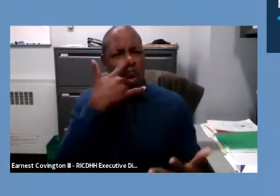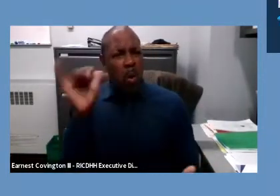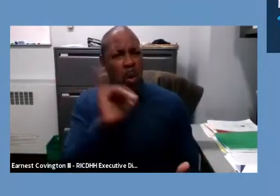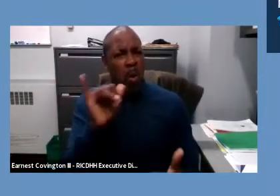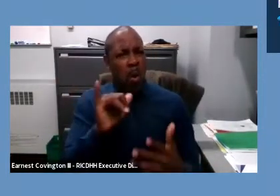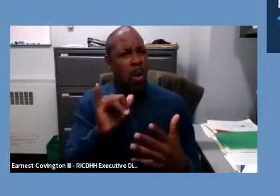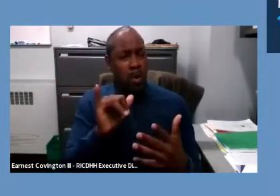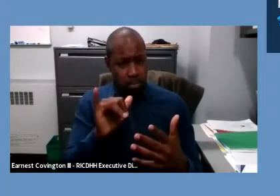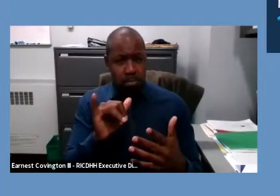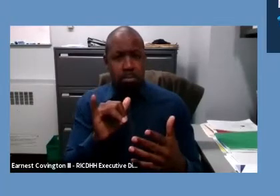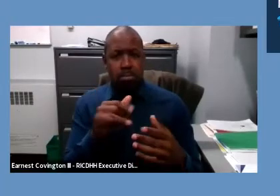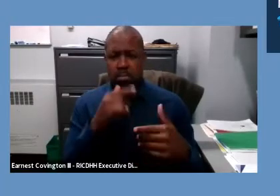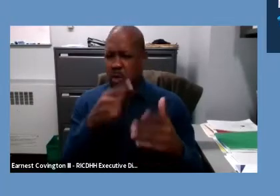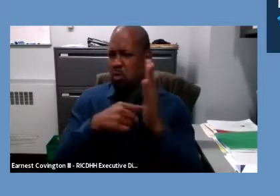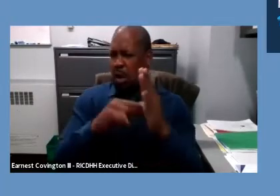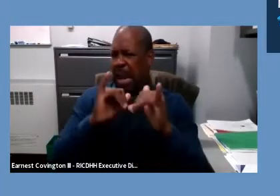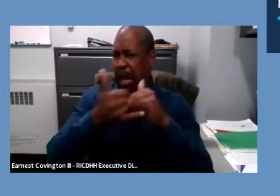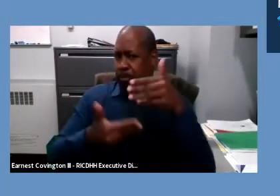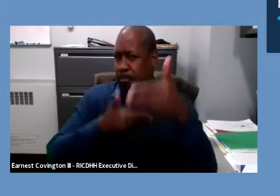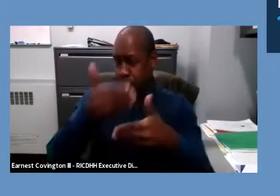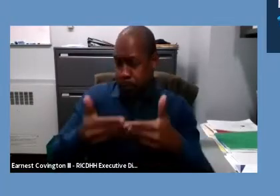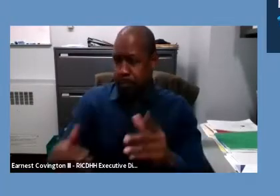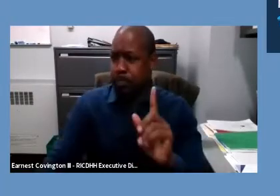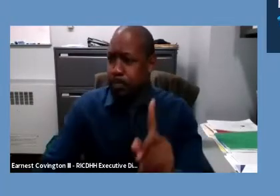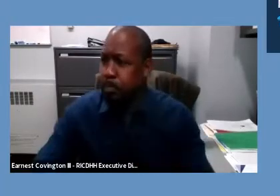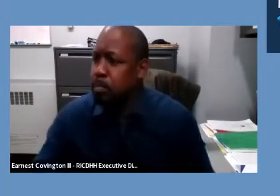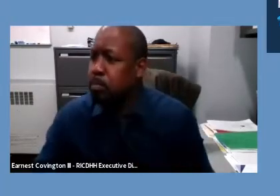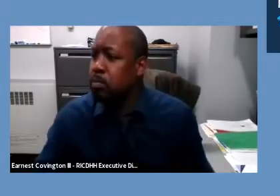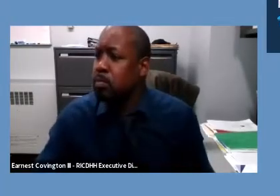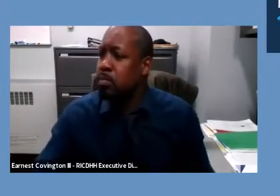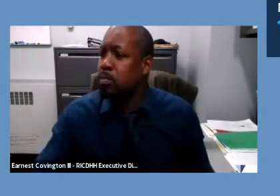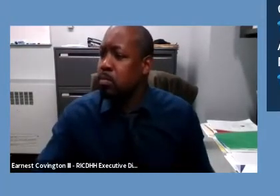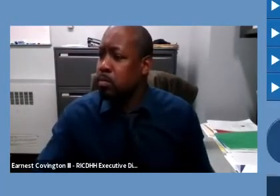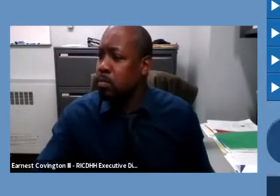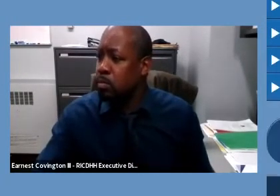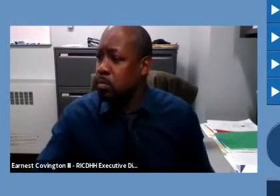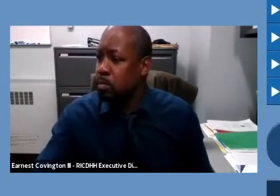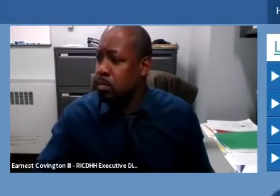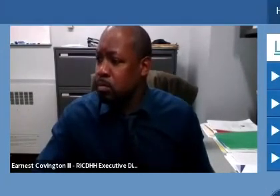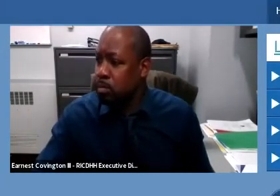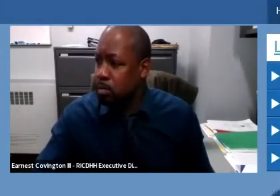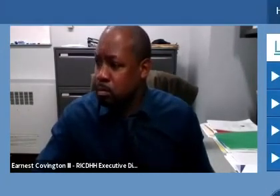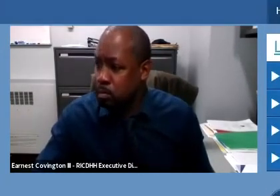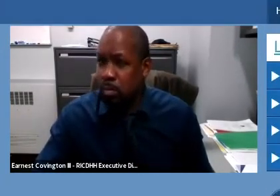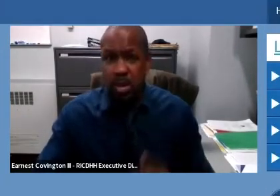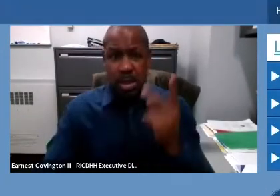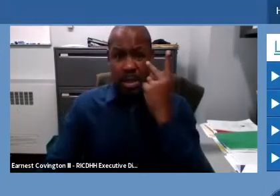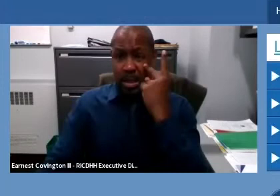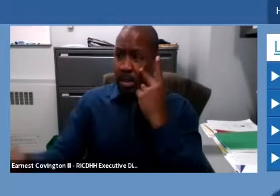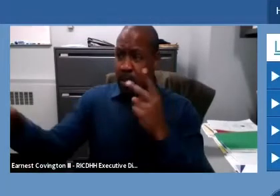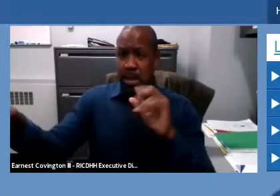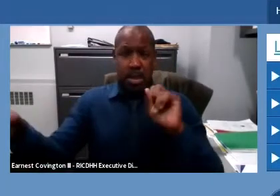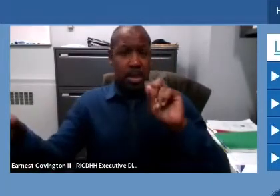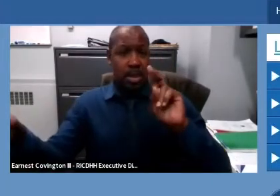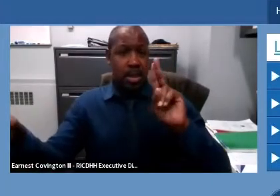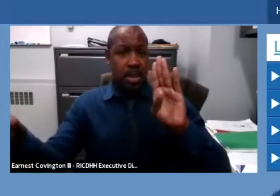You also may be curious what it looks like after you go through this step.